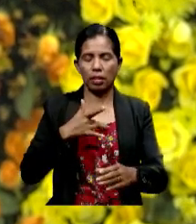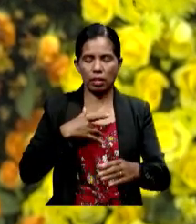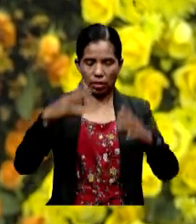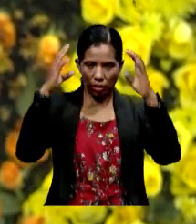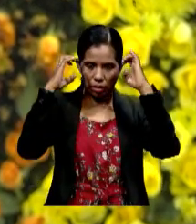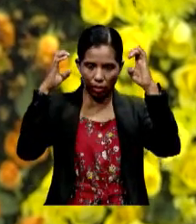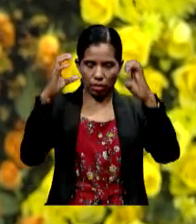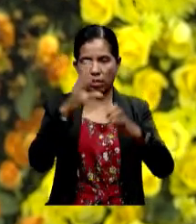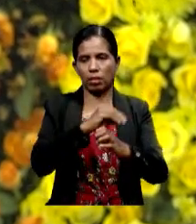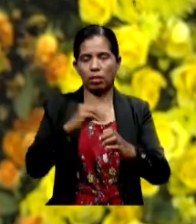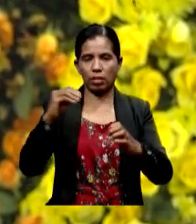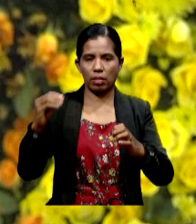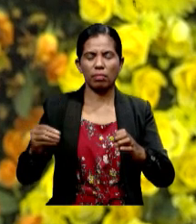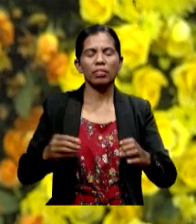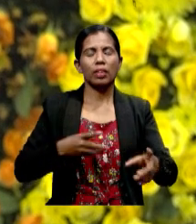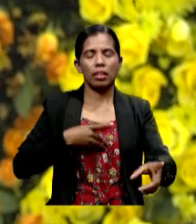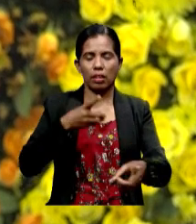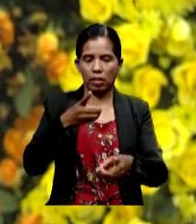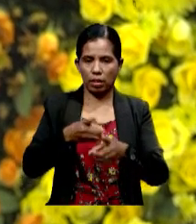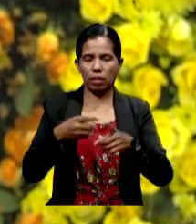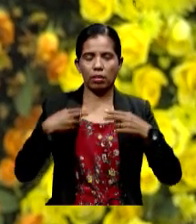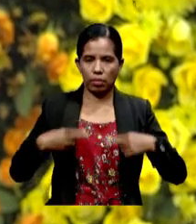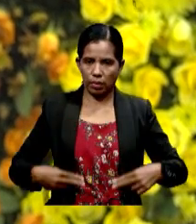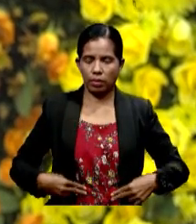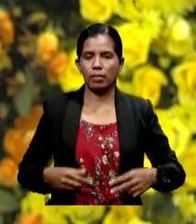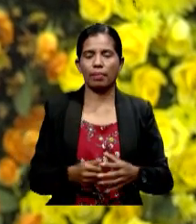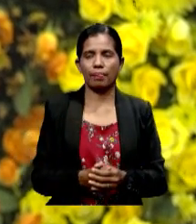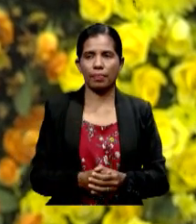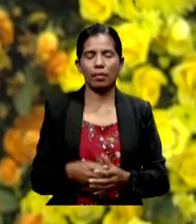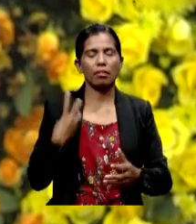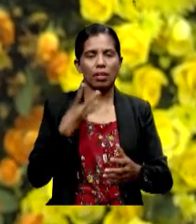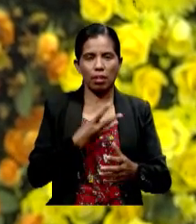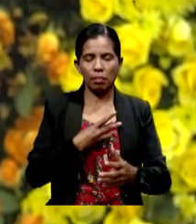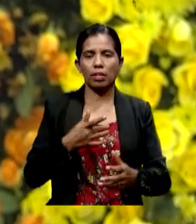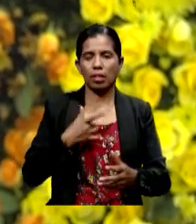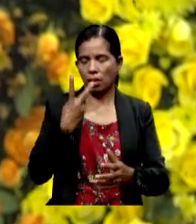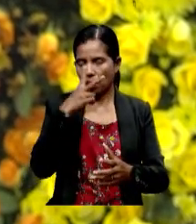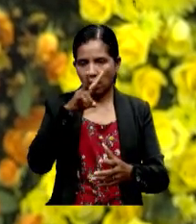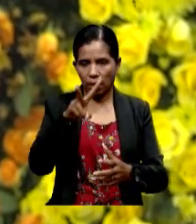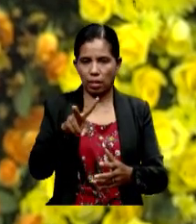education and the human resources of Timor-Leste. We would like to see